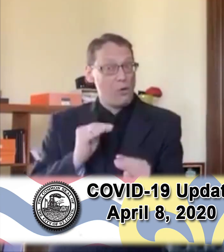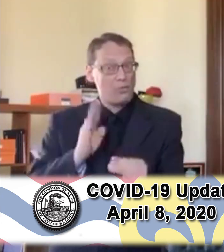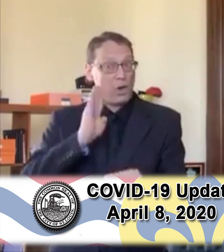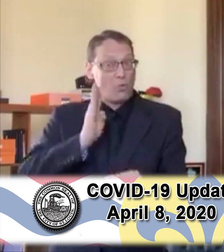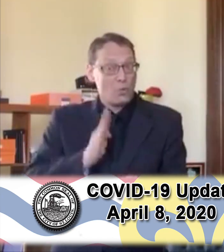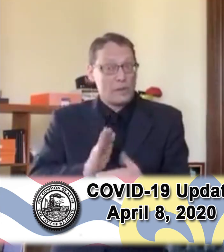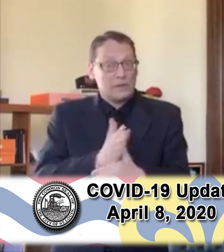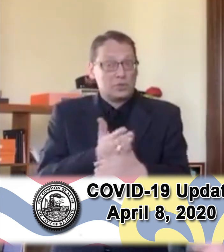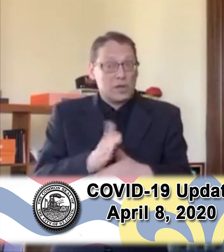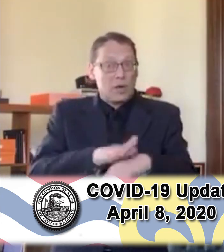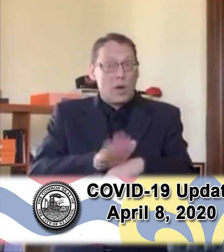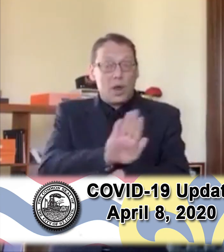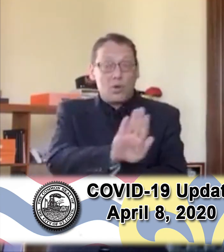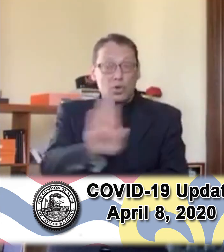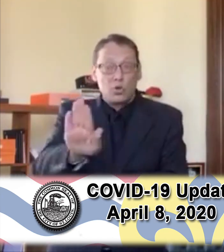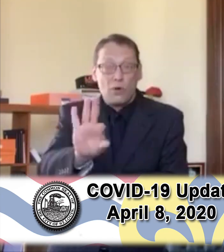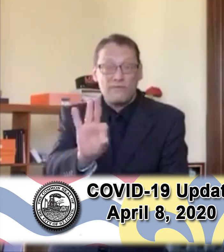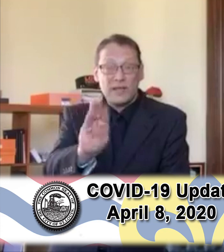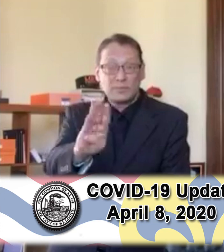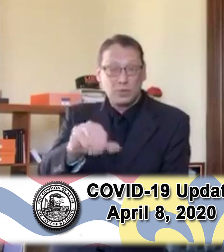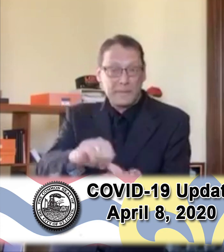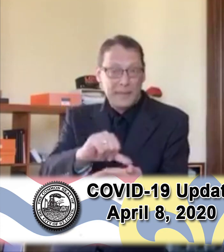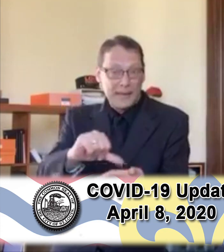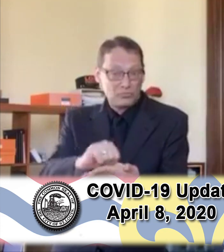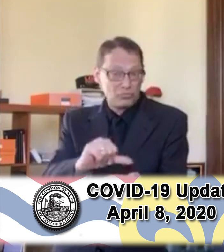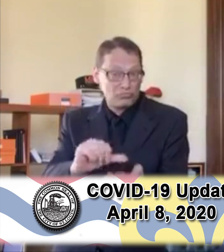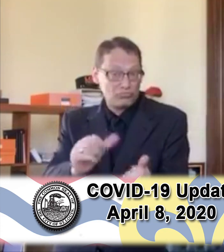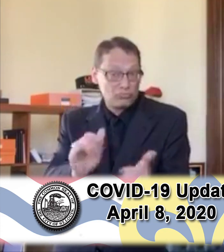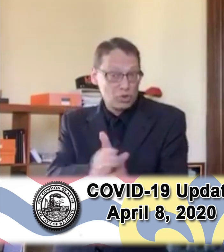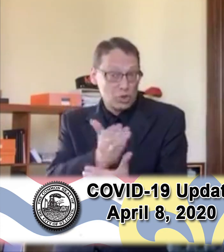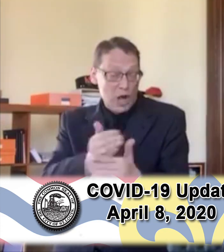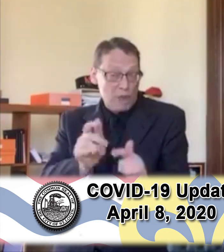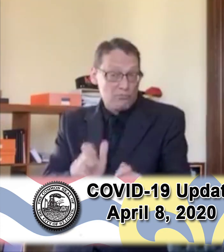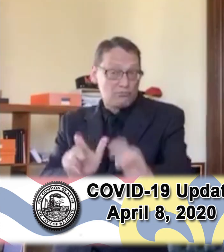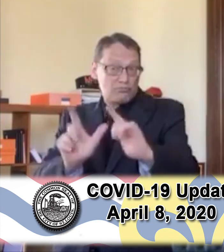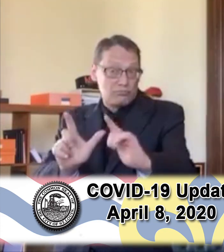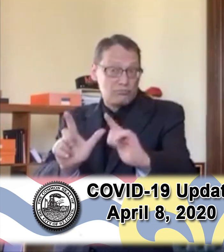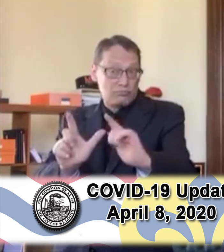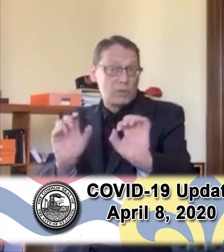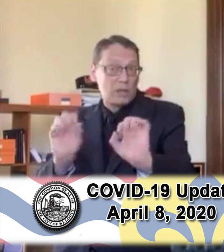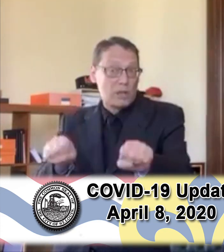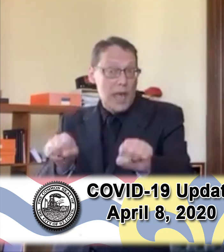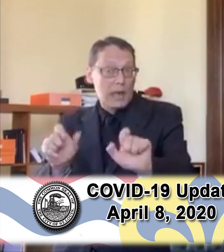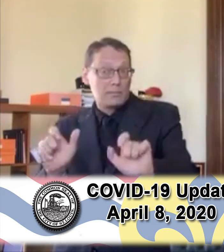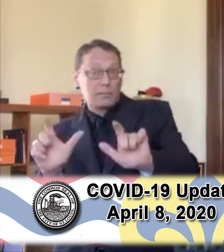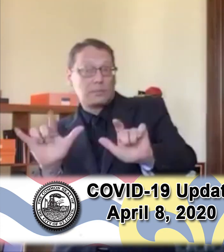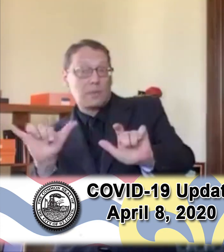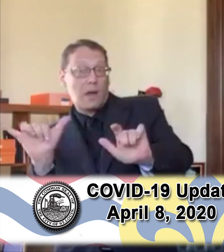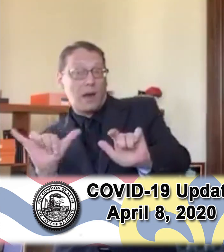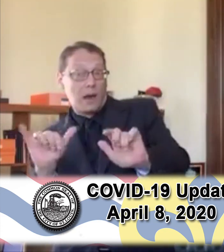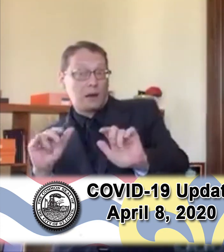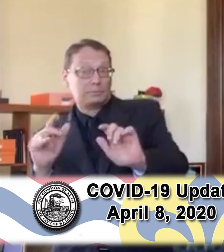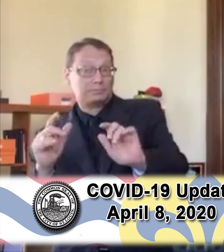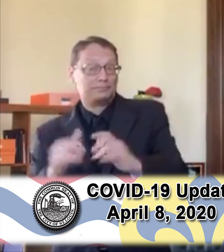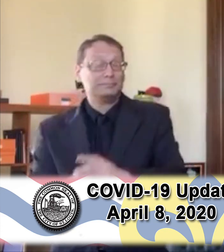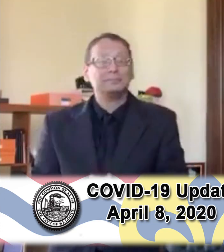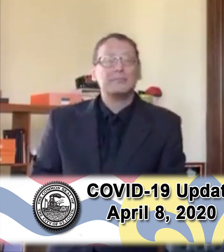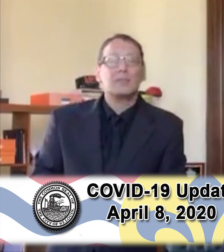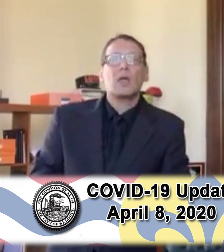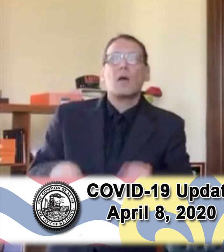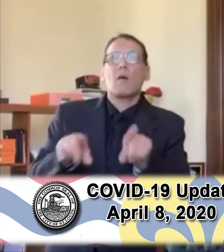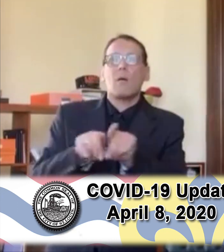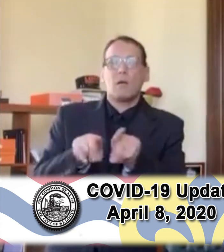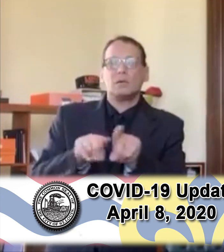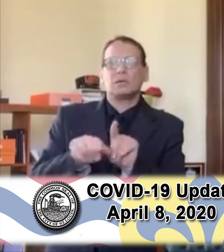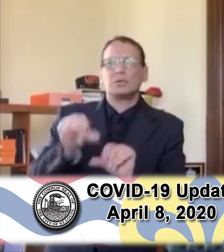on your Facebook page so anyone who's interested can take a few minutes and look at the highlights of this. We're also do a lot